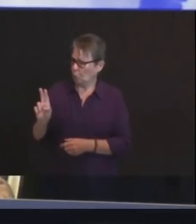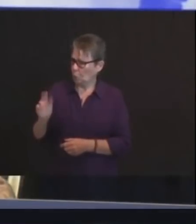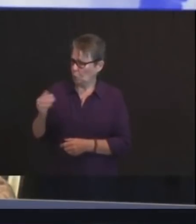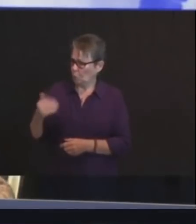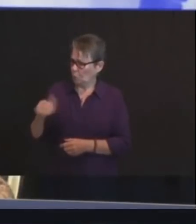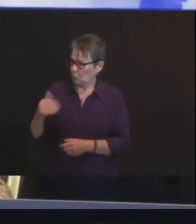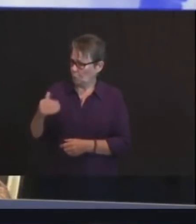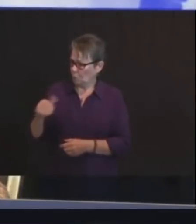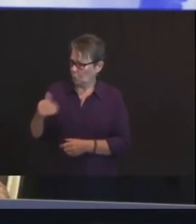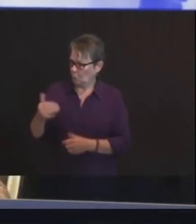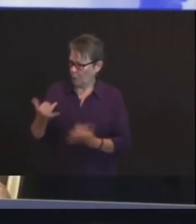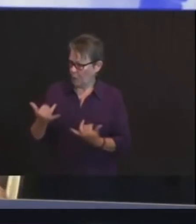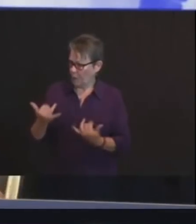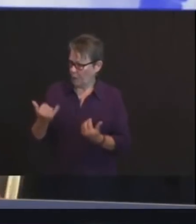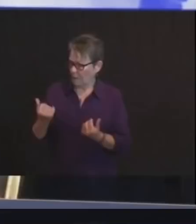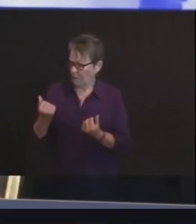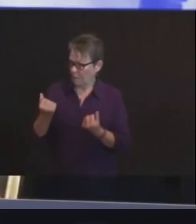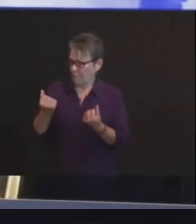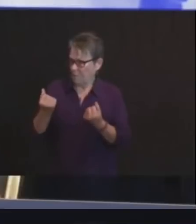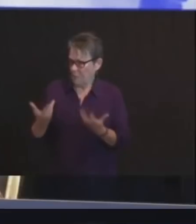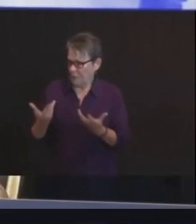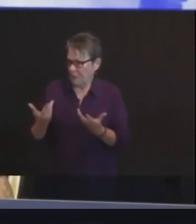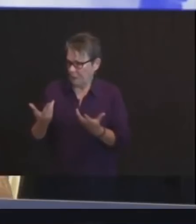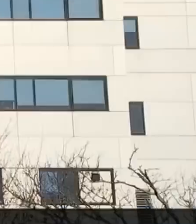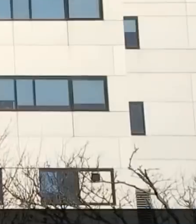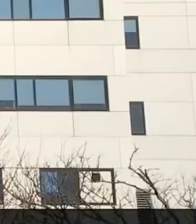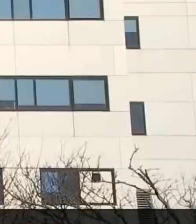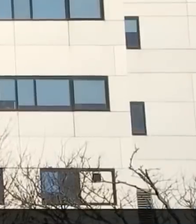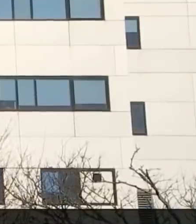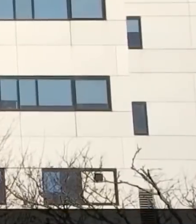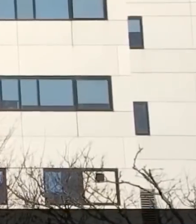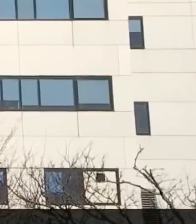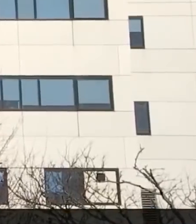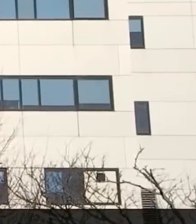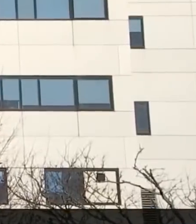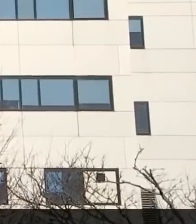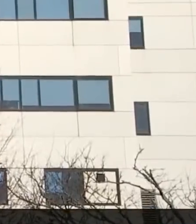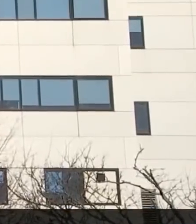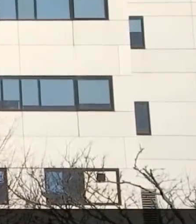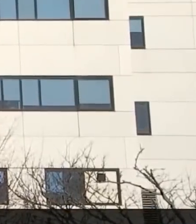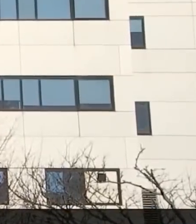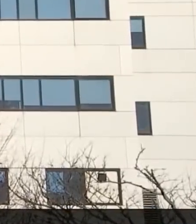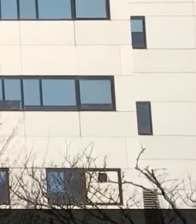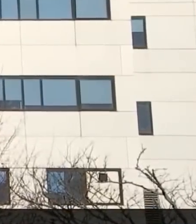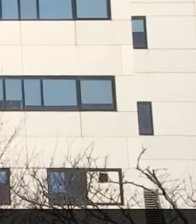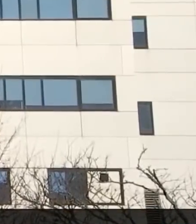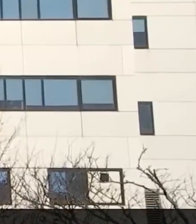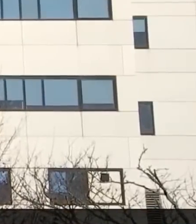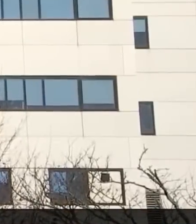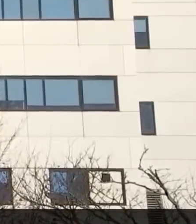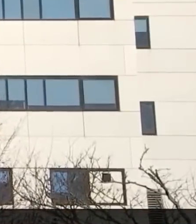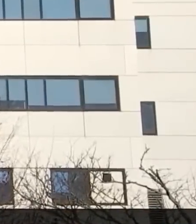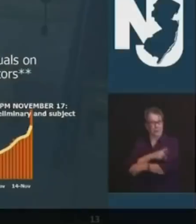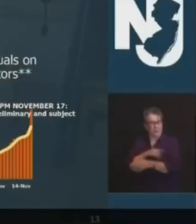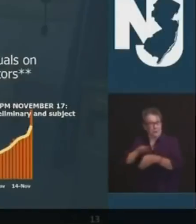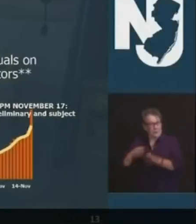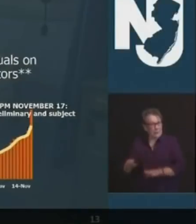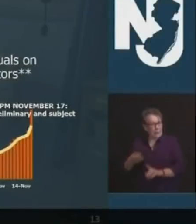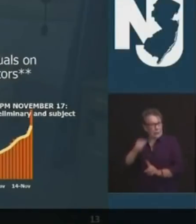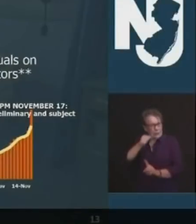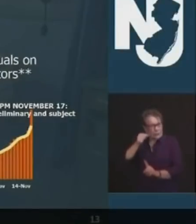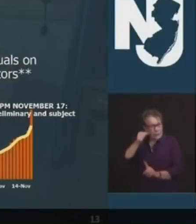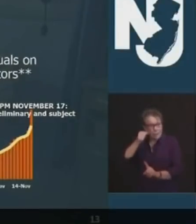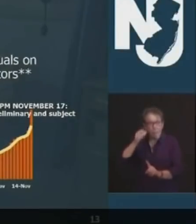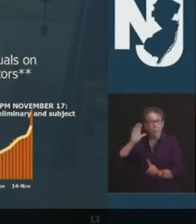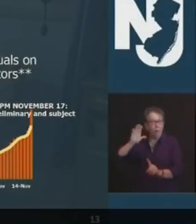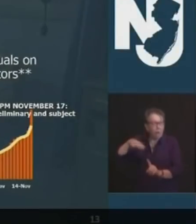on ventilators for quite a long period of time. Hospitals are keeping beds available for what is now expected to be a surge. No way. As